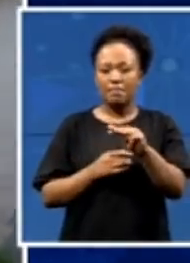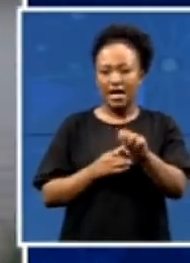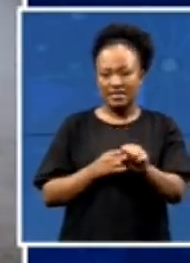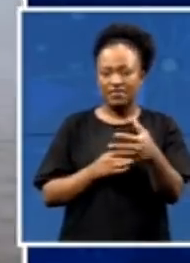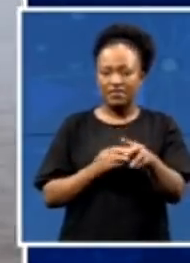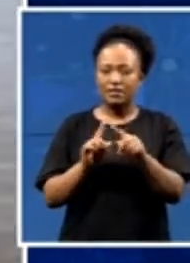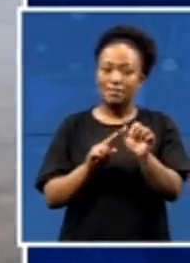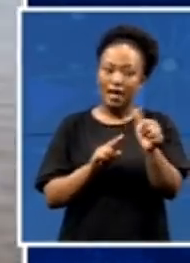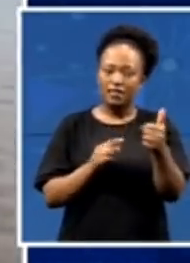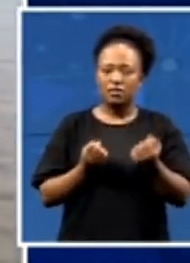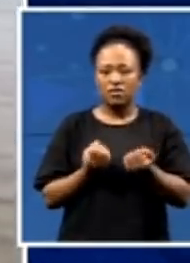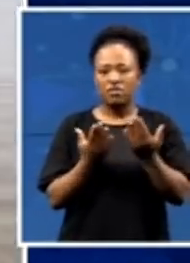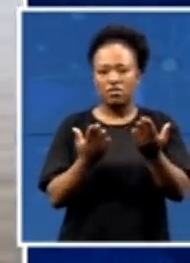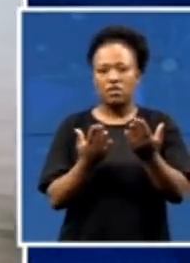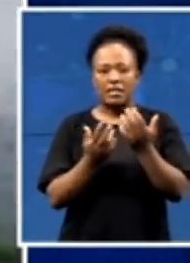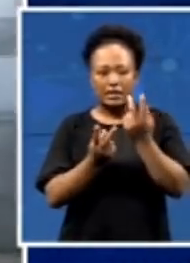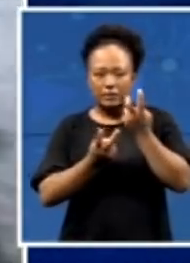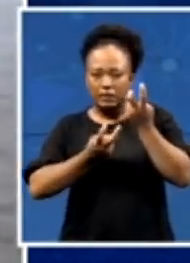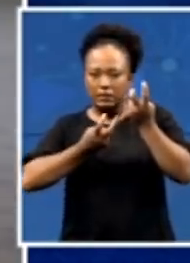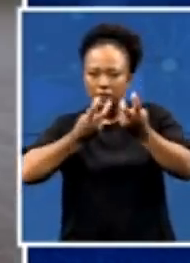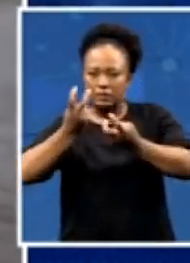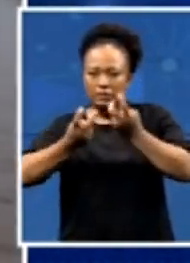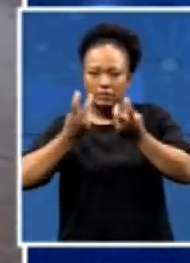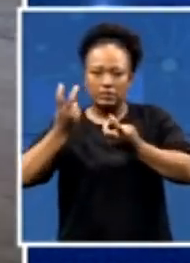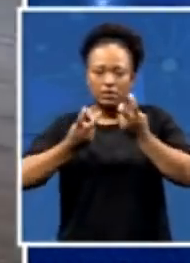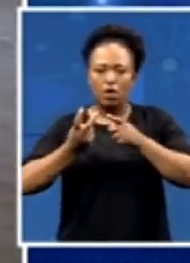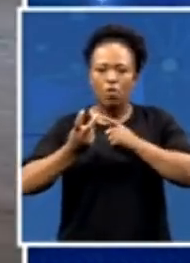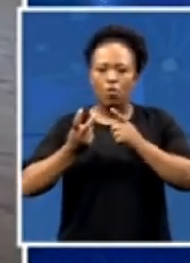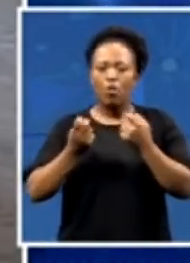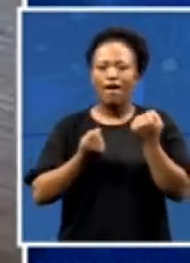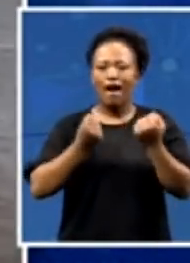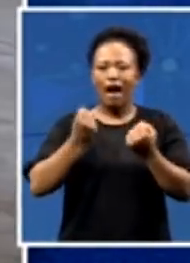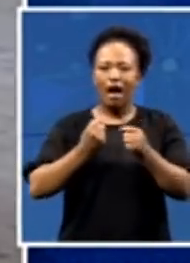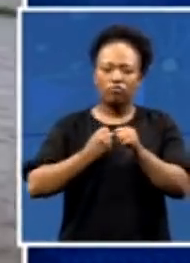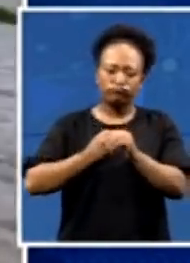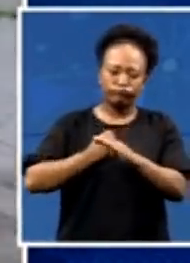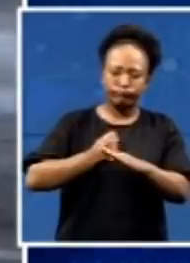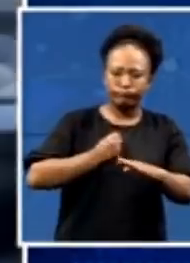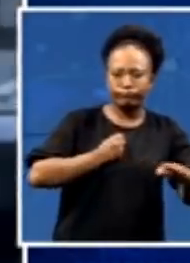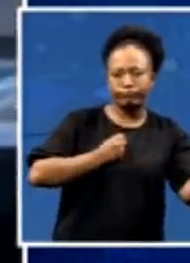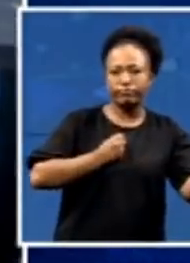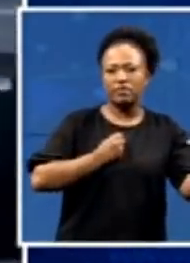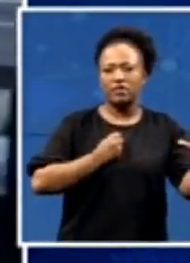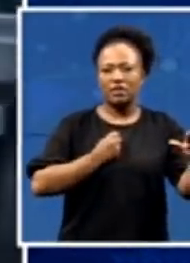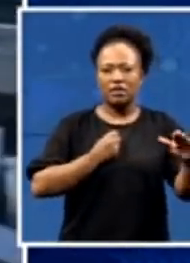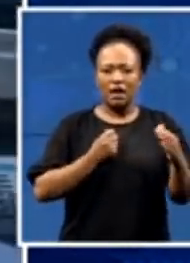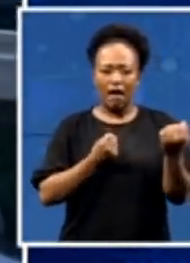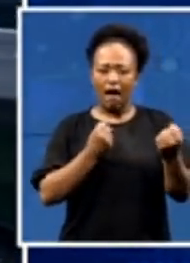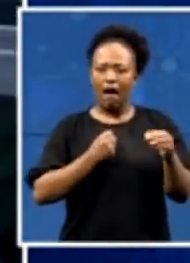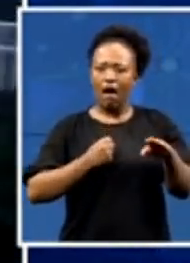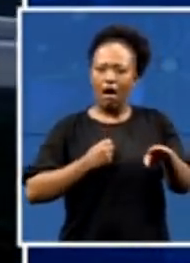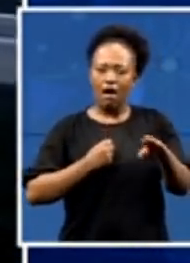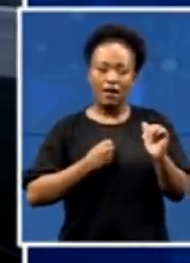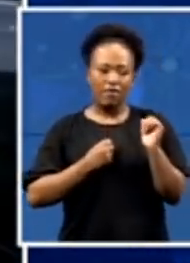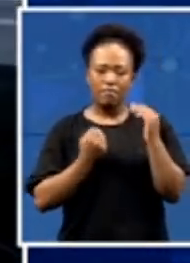searching the area where a washed-away car has been located. This vehicle was washed away last night, and